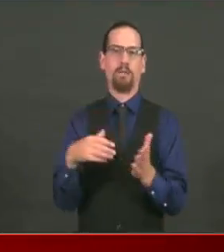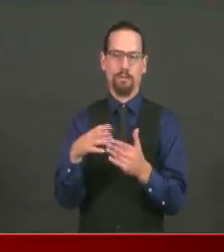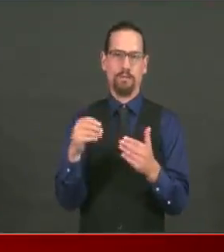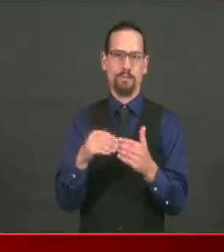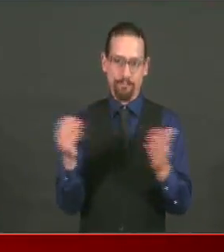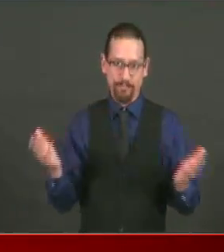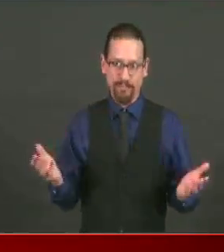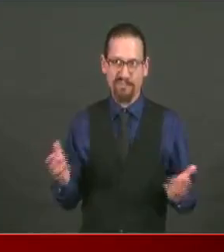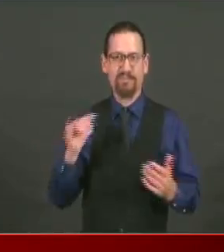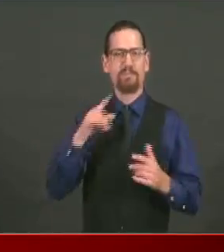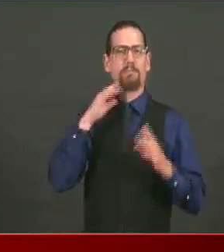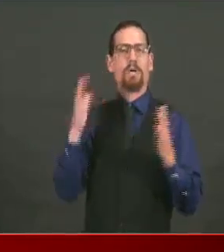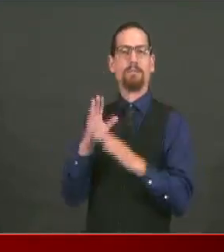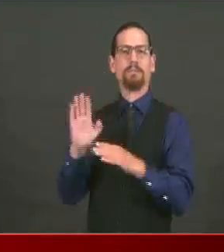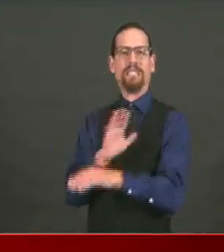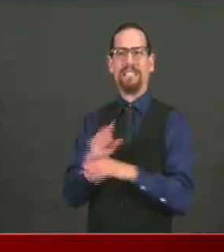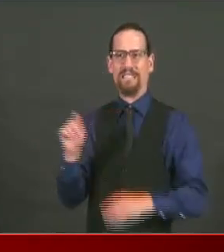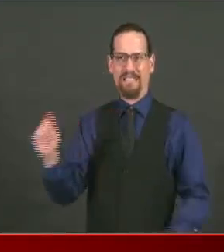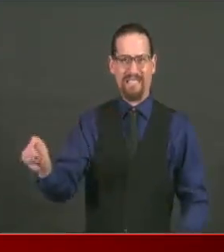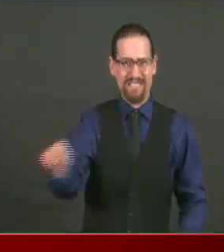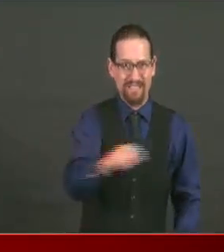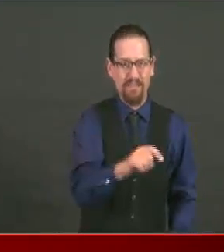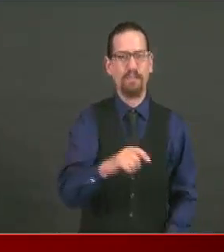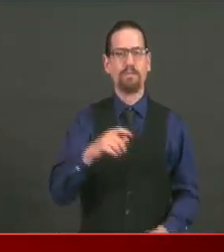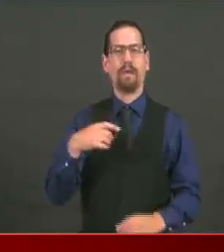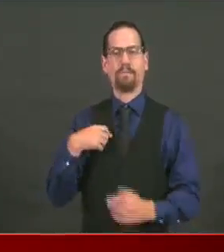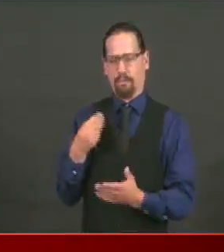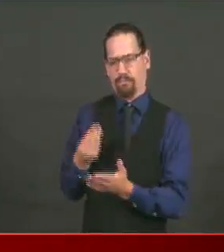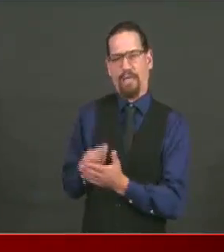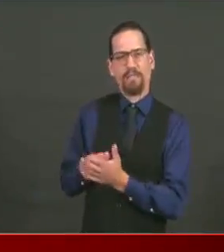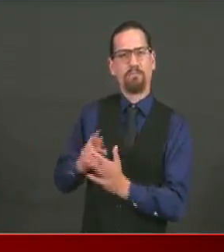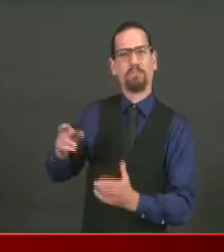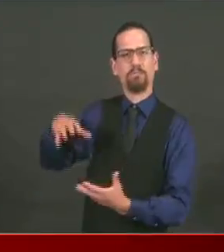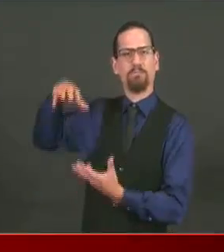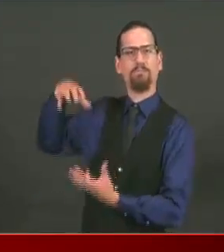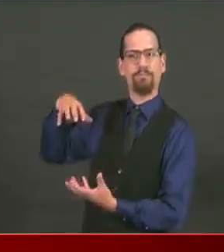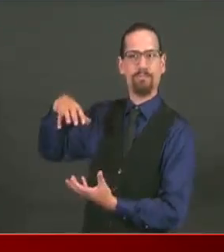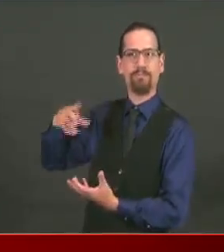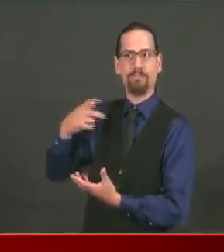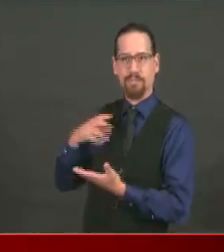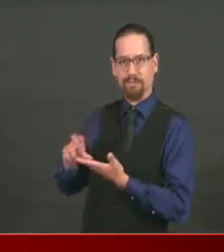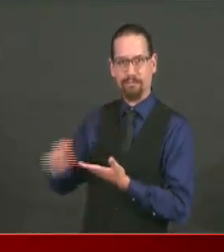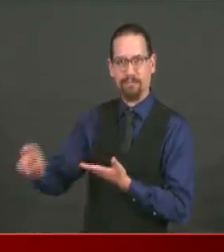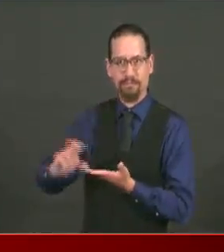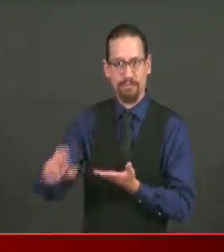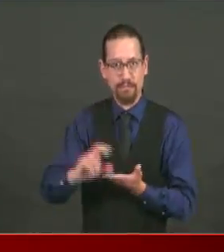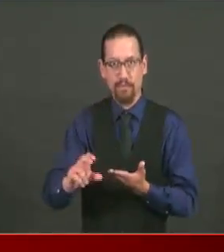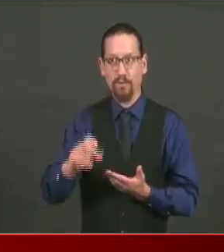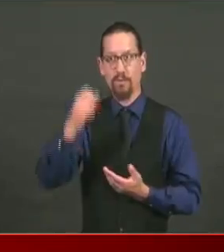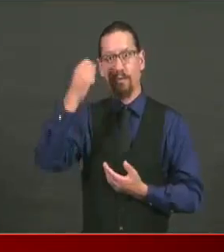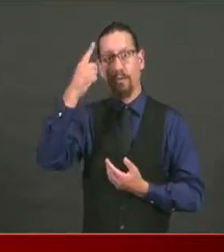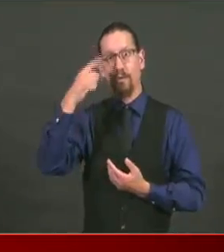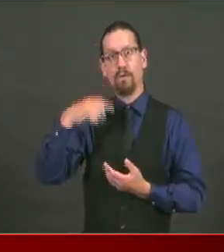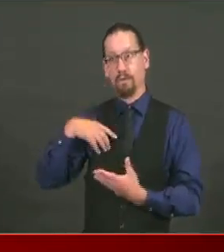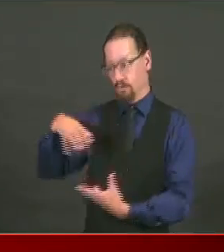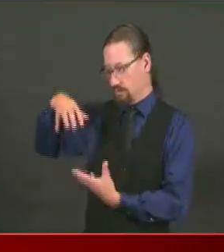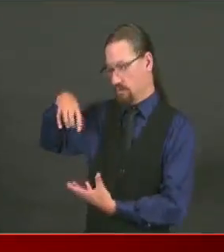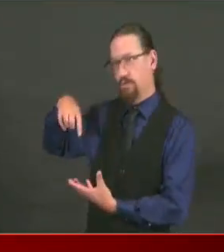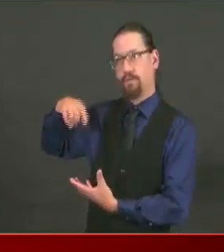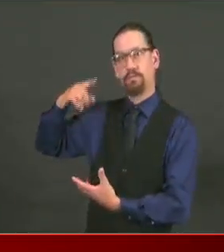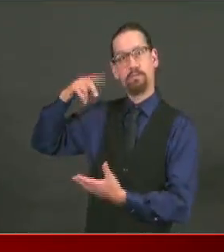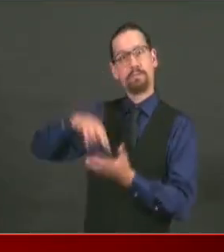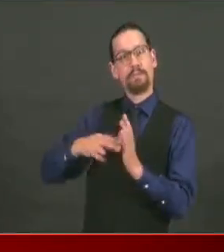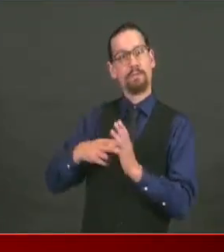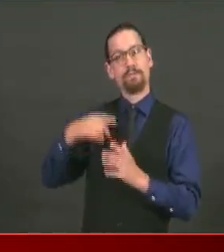Fund was an initiative that was not initially targeted to help our smallest businesses to recover